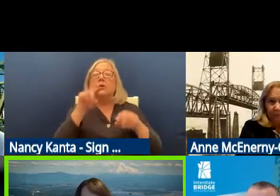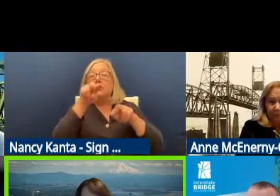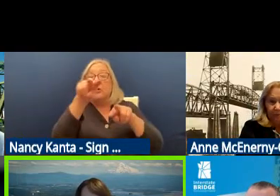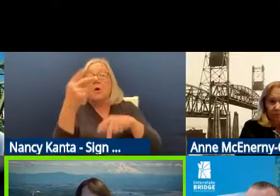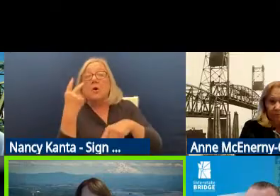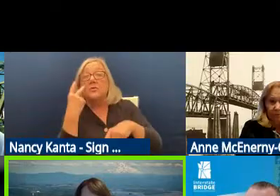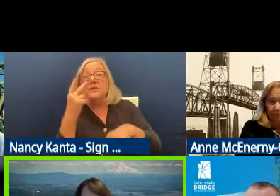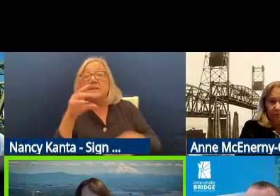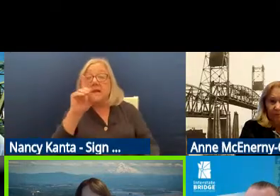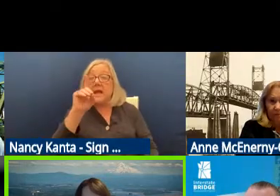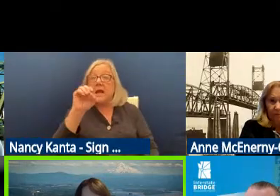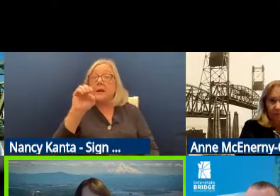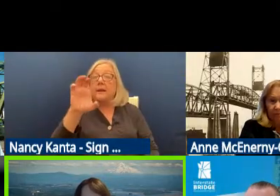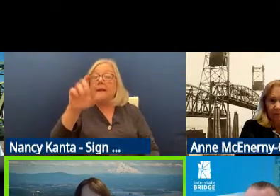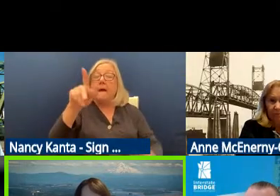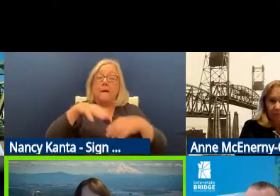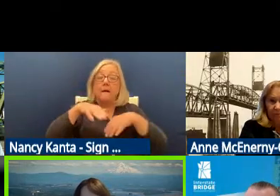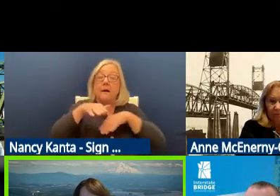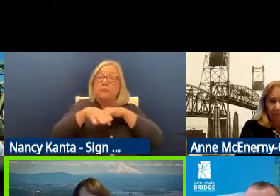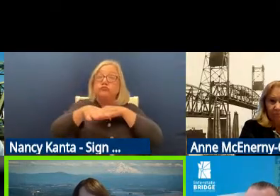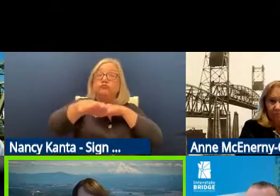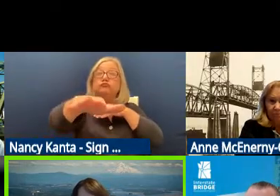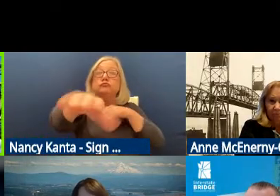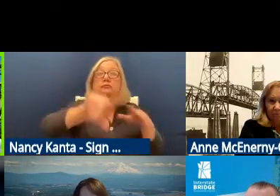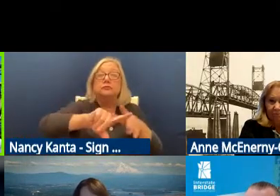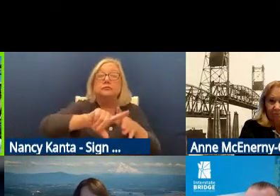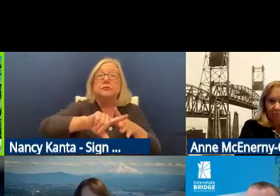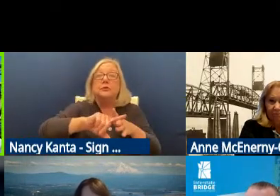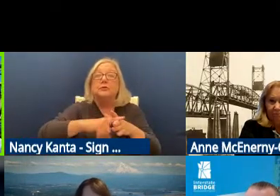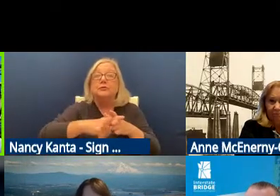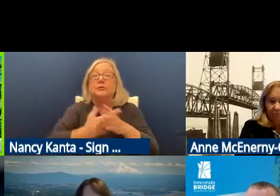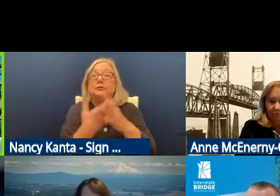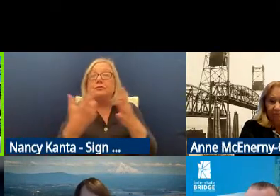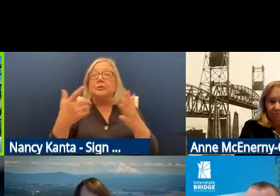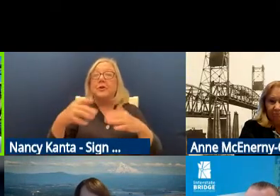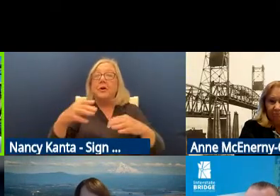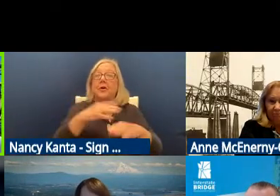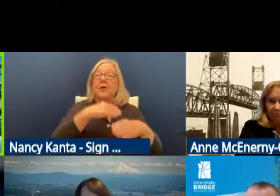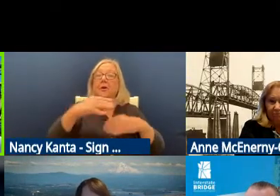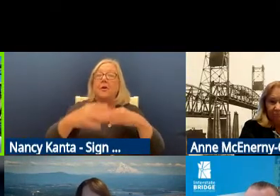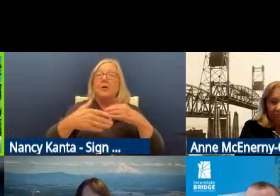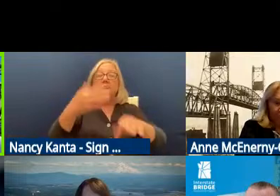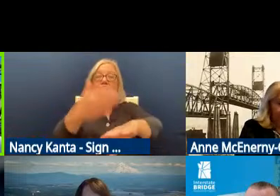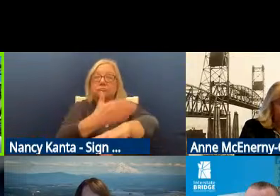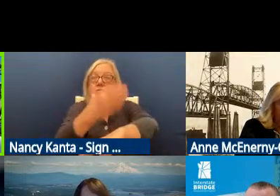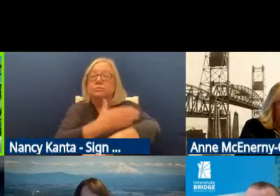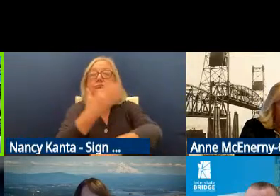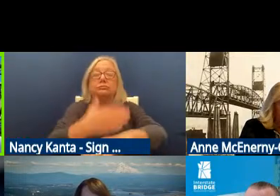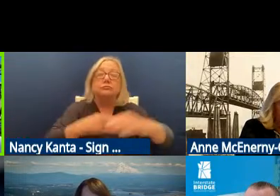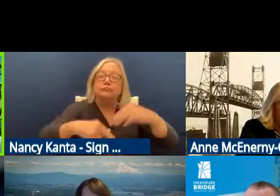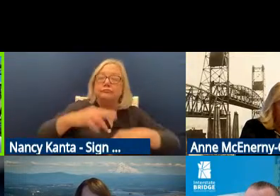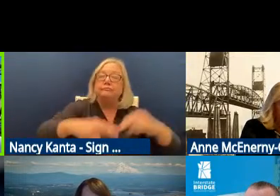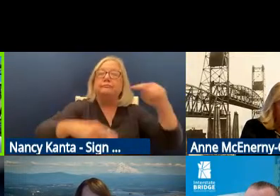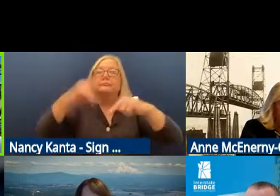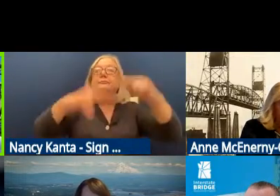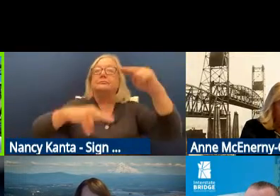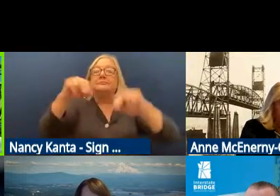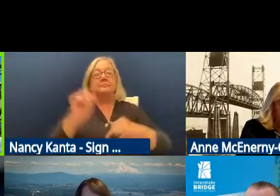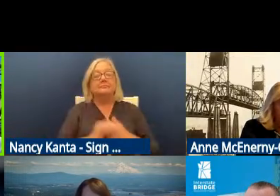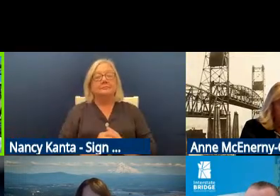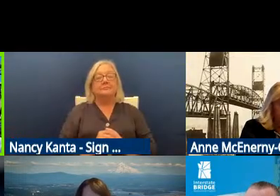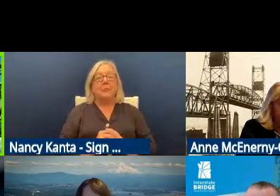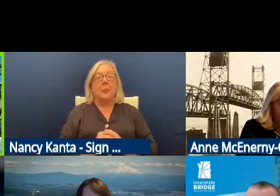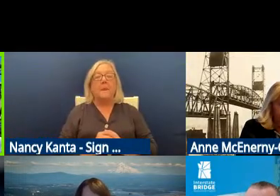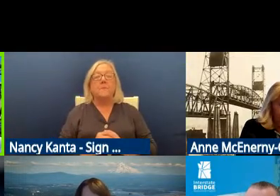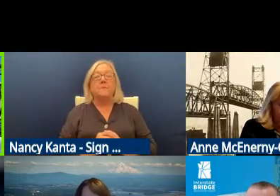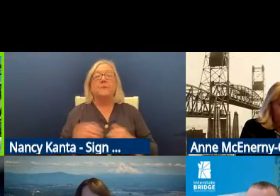shape. So pretty exciting. Thank you. Thank you, Juliana. Good to see you all. Thank you all for coming. And last but not